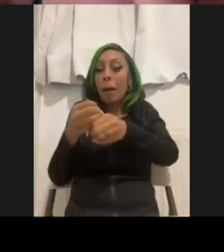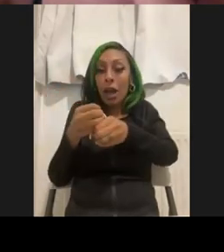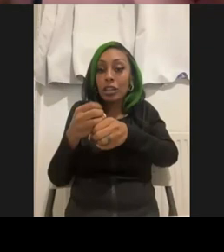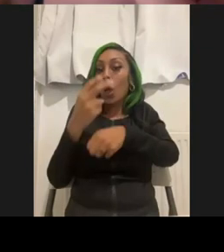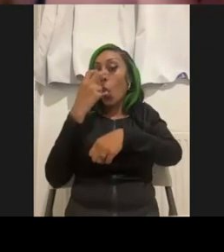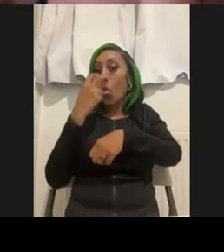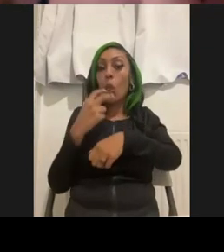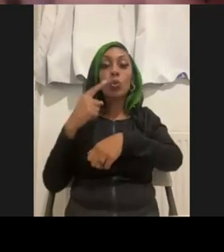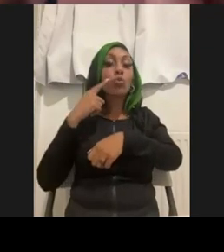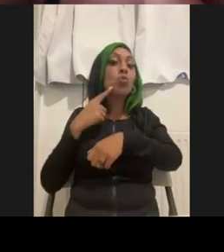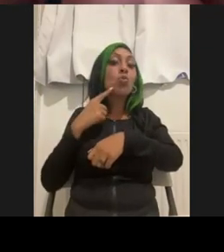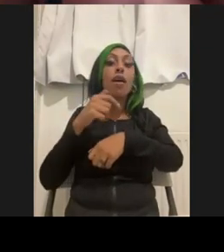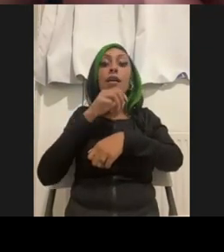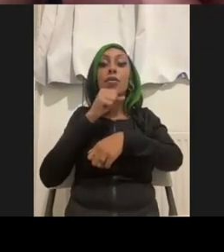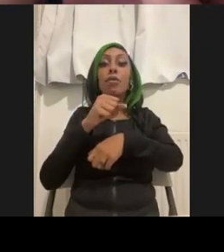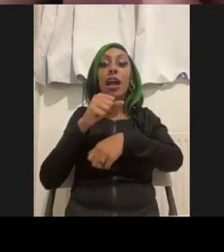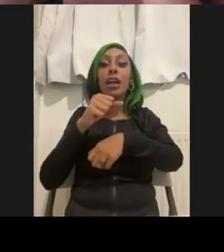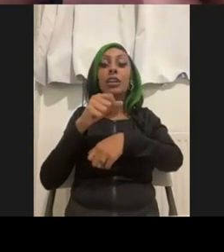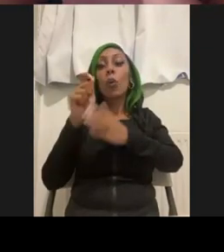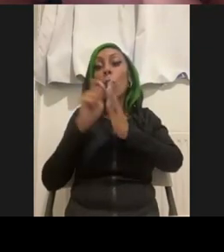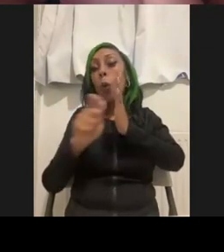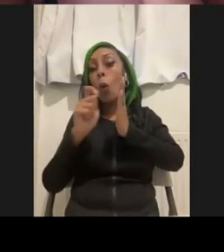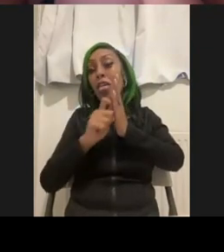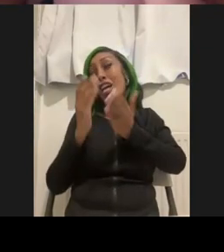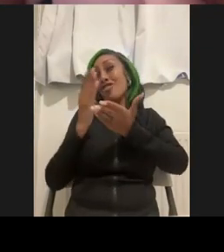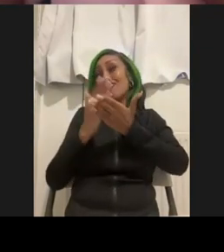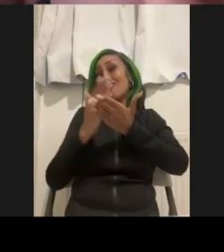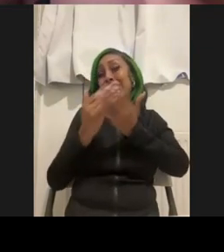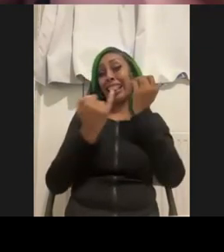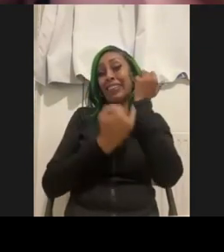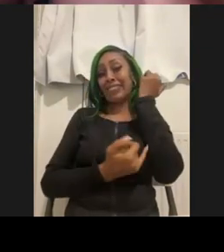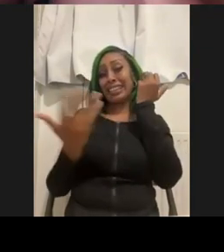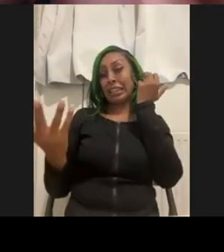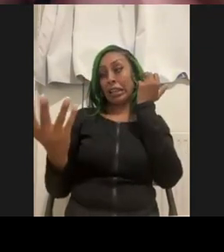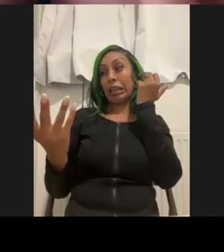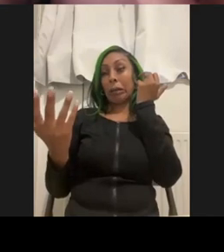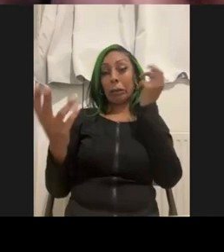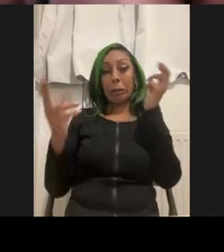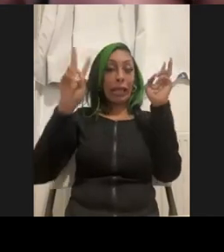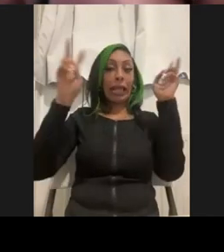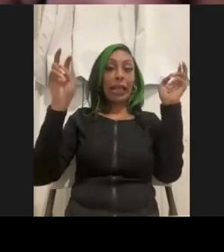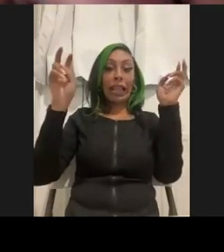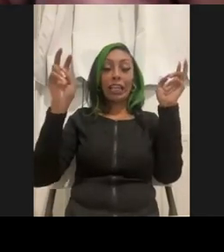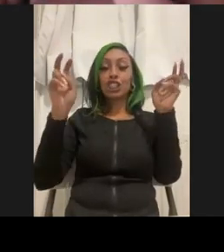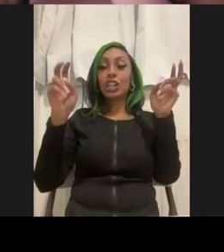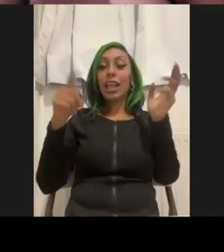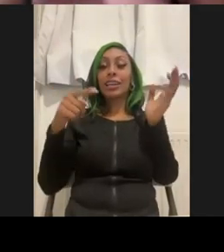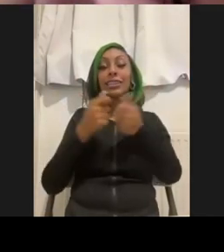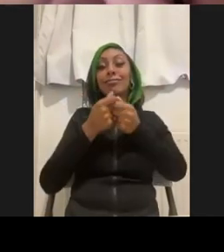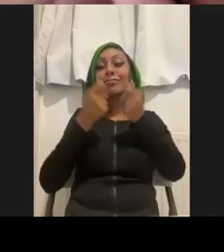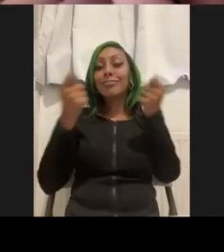men authors the real victims of whatever cliched tabloid term is preferred, you know, whether